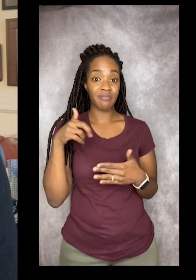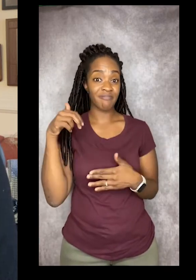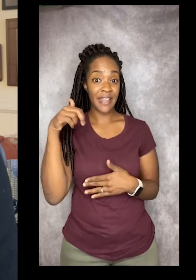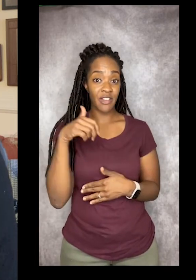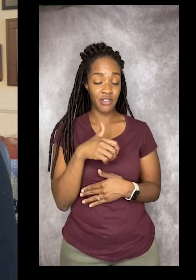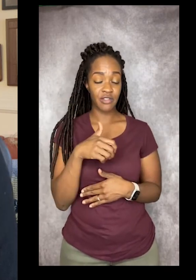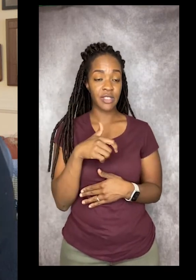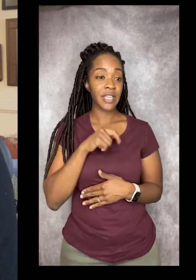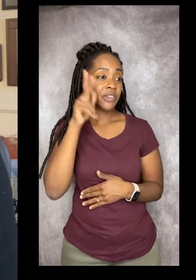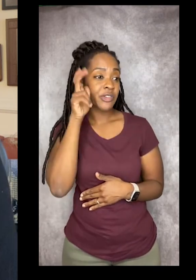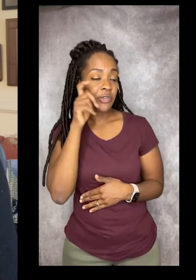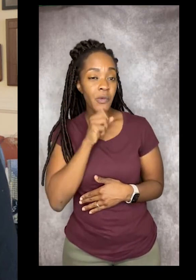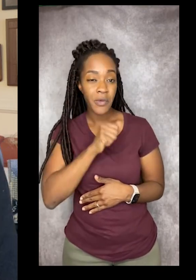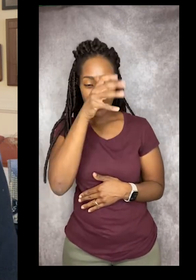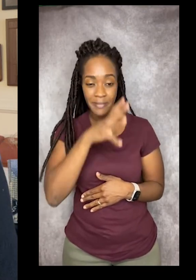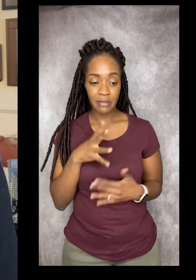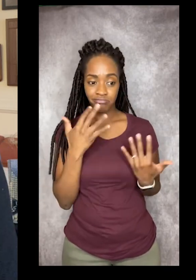the chair so he could give him something.